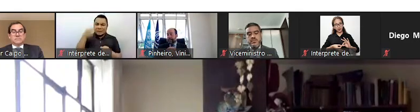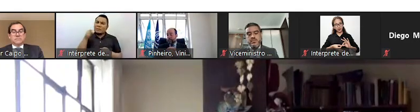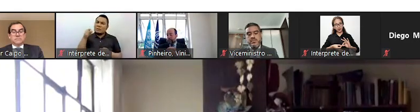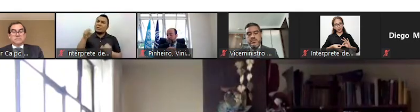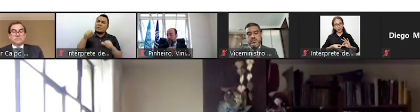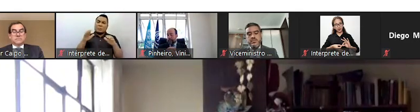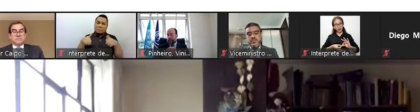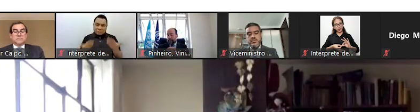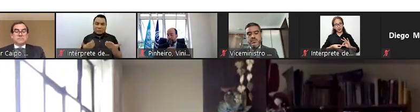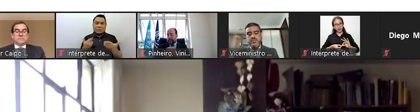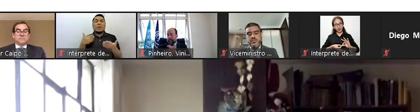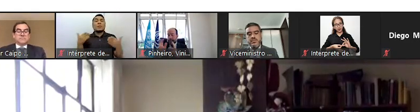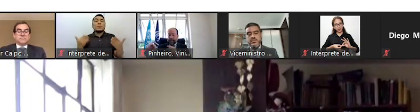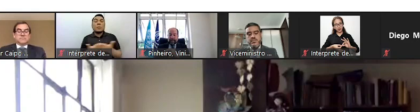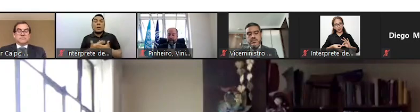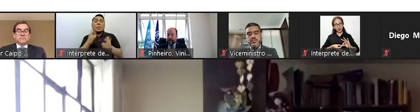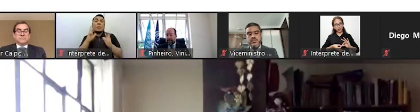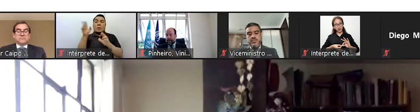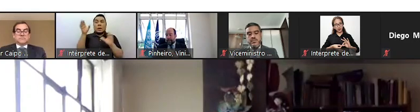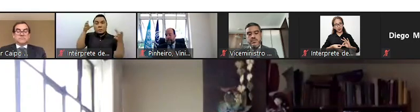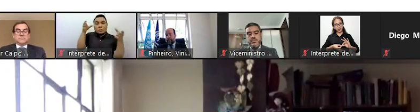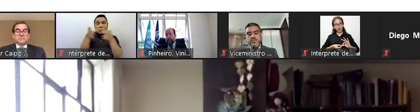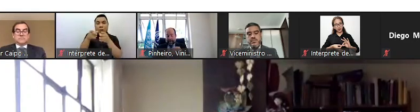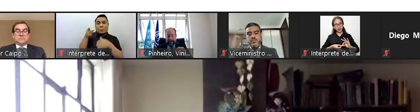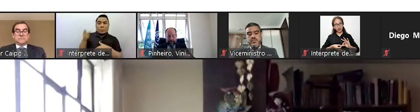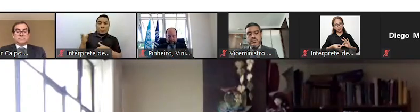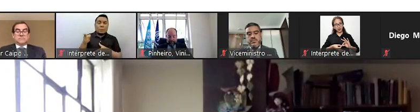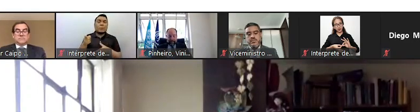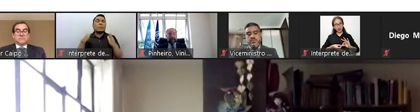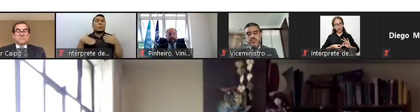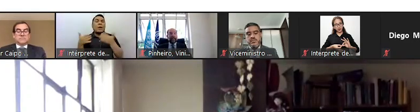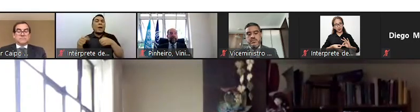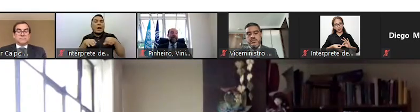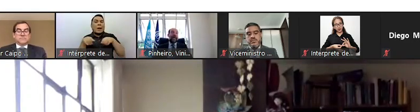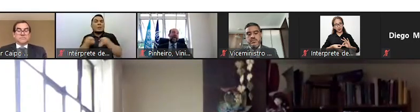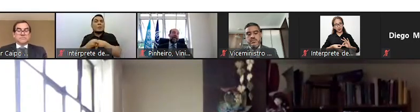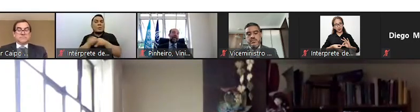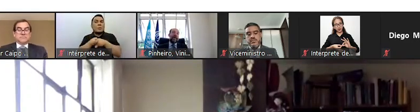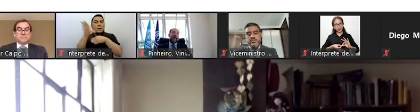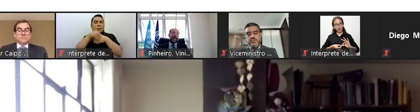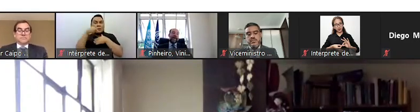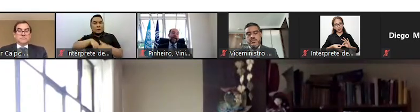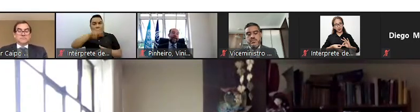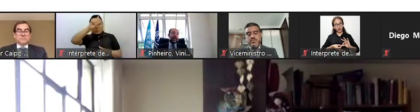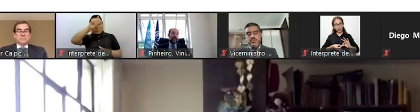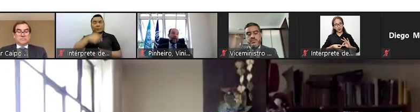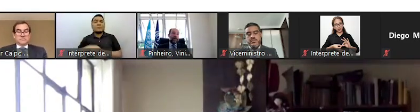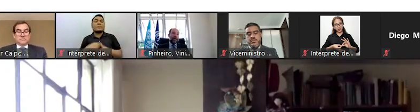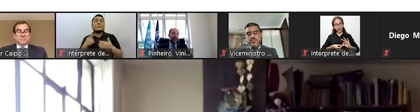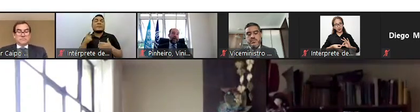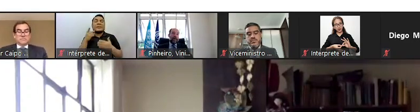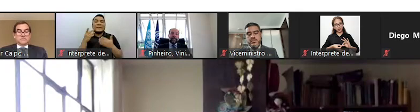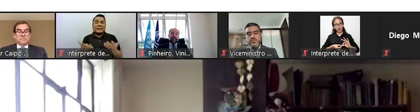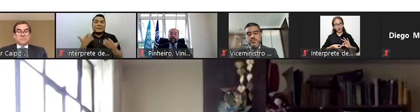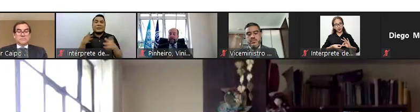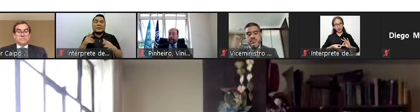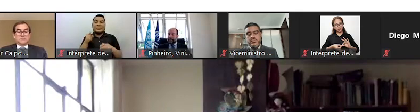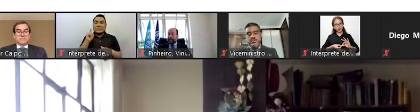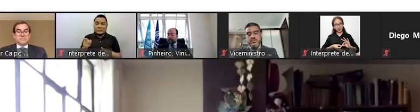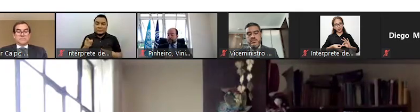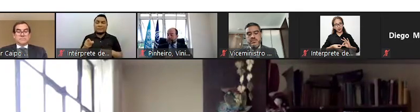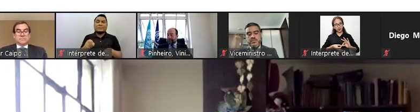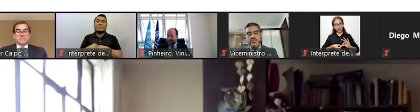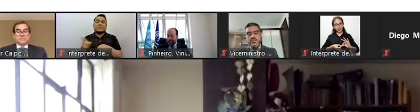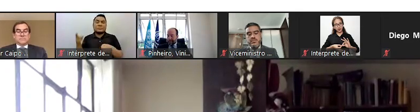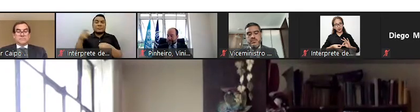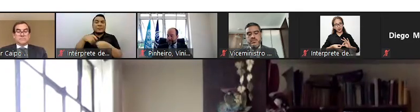is possible we hope that with the new congress that we will be able to see that here in peru so